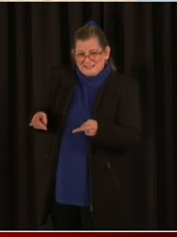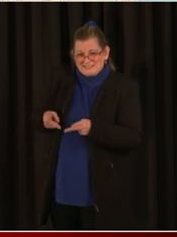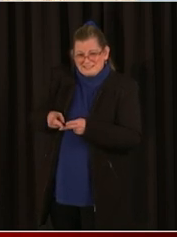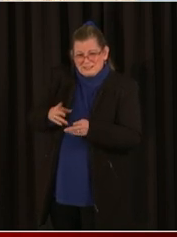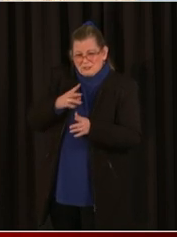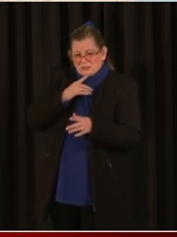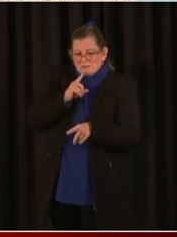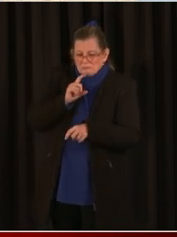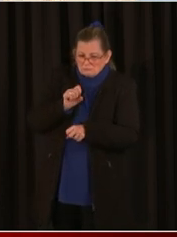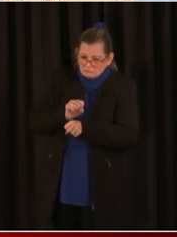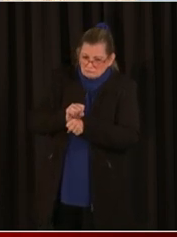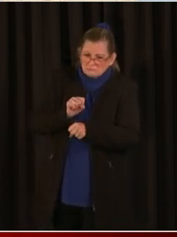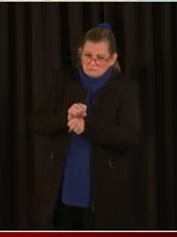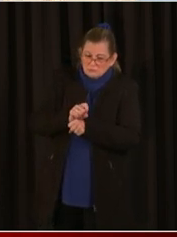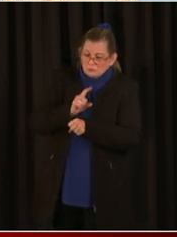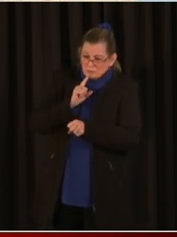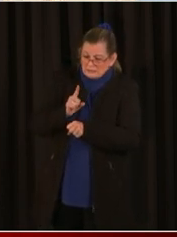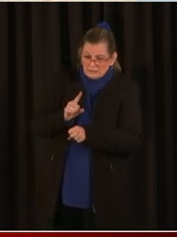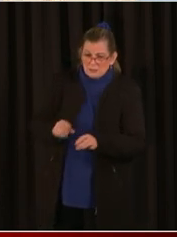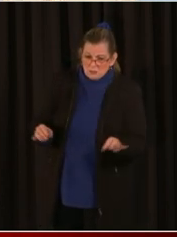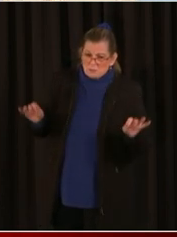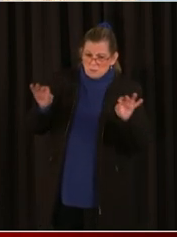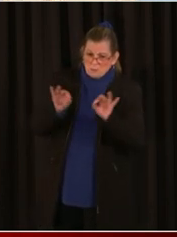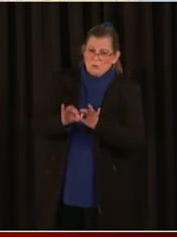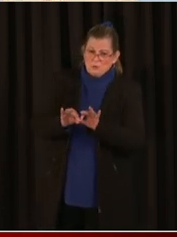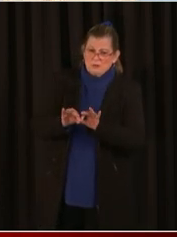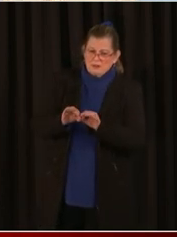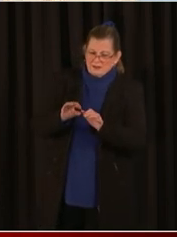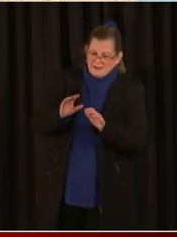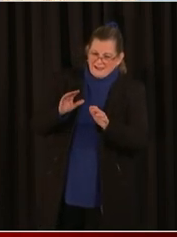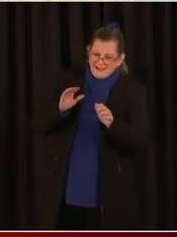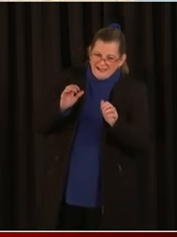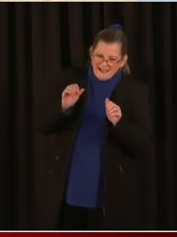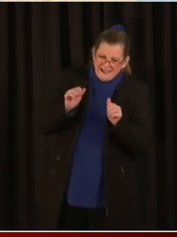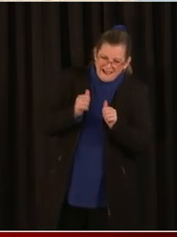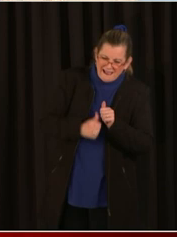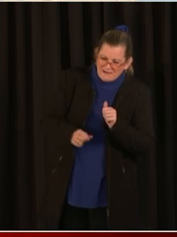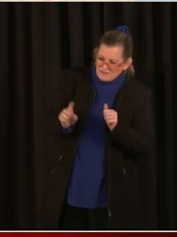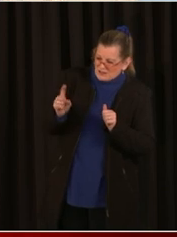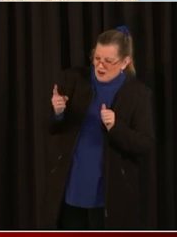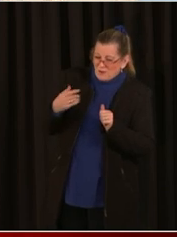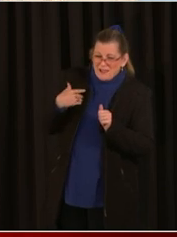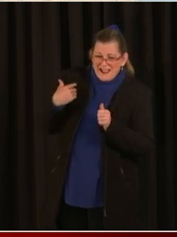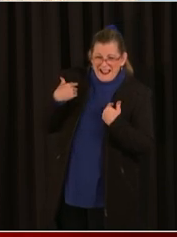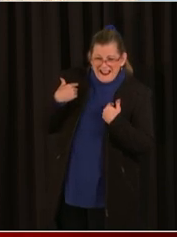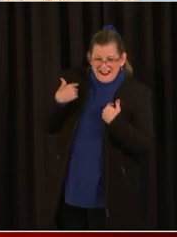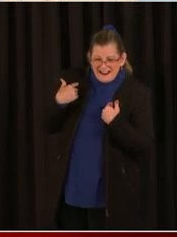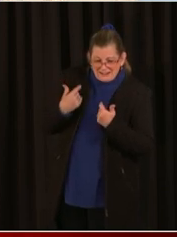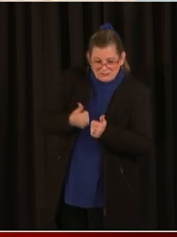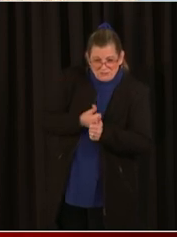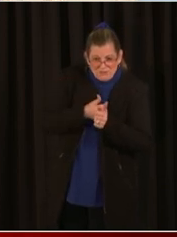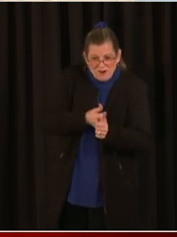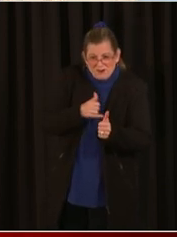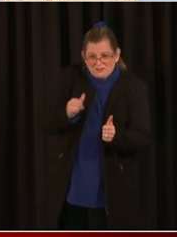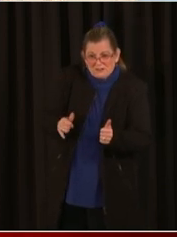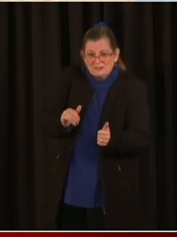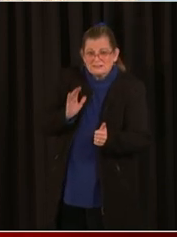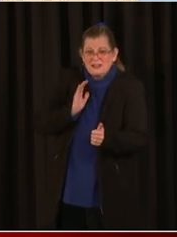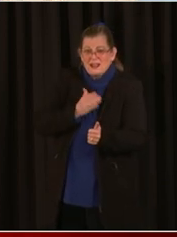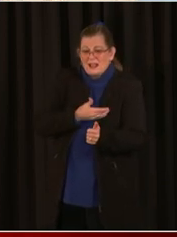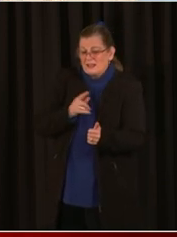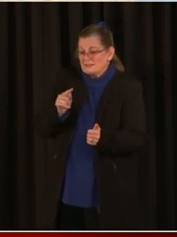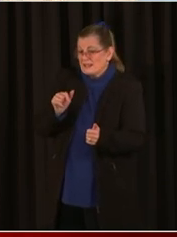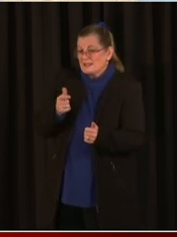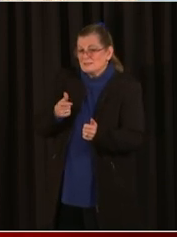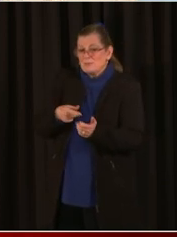been dire. It is important that with every dollar that we have and that we're following, that our